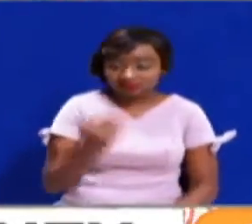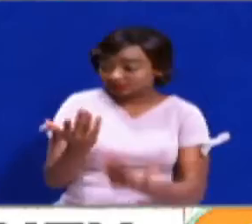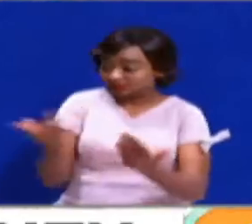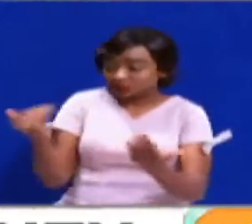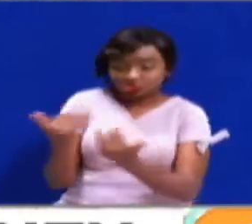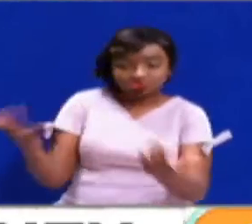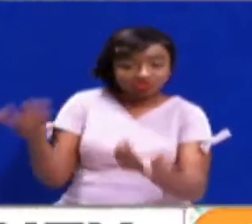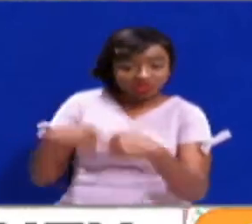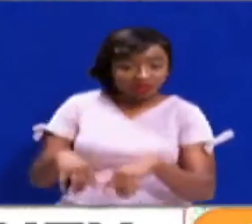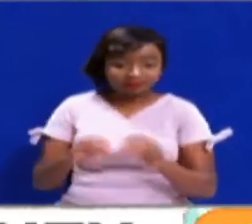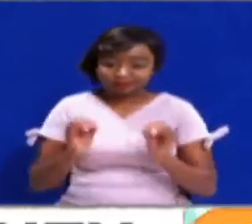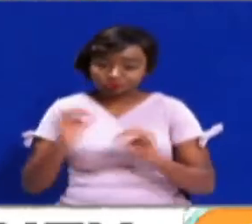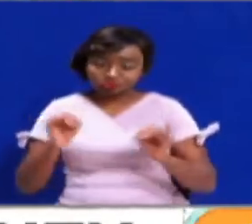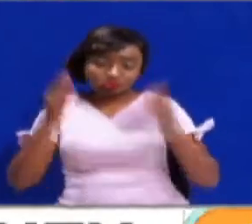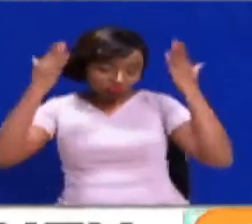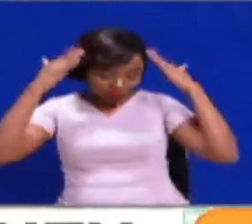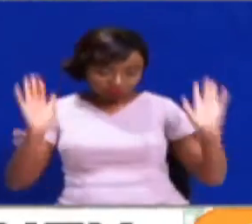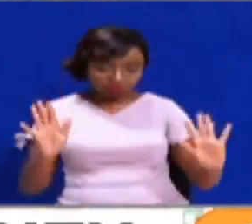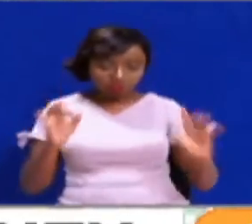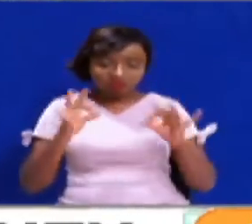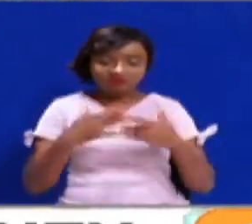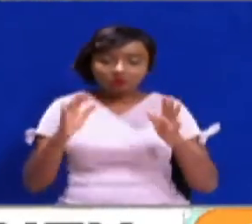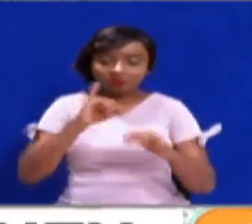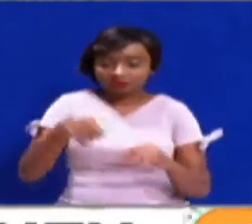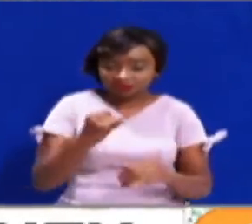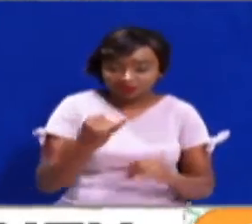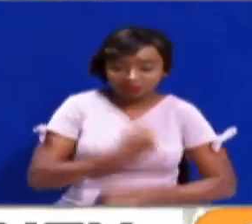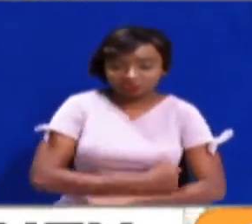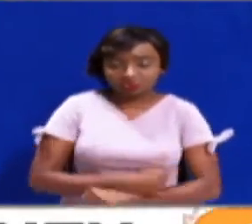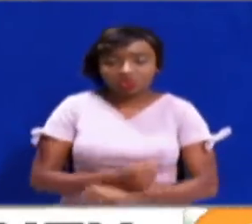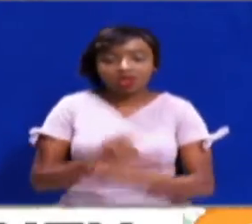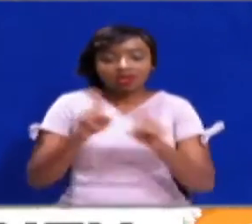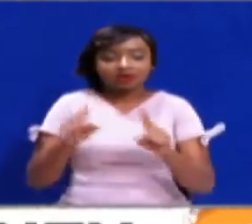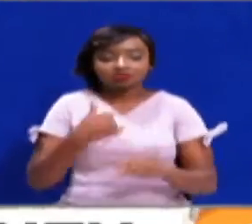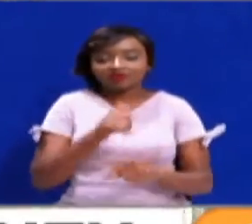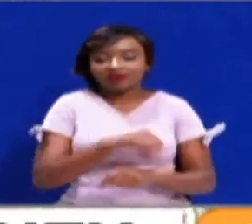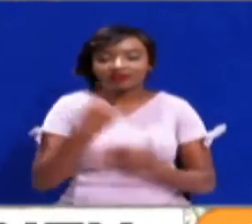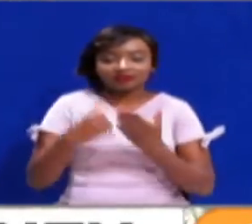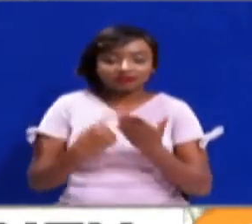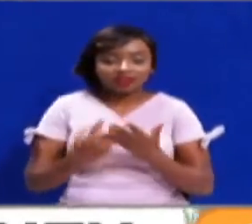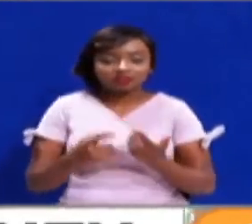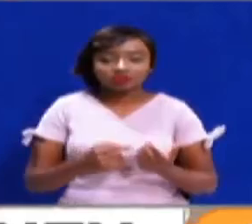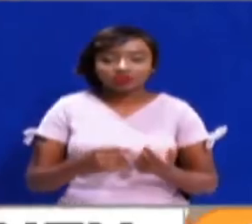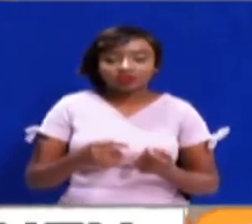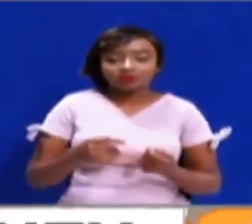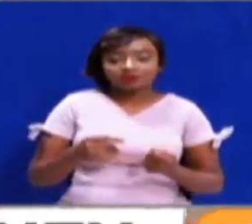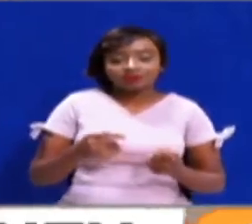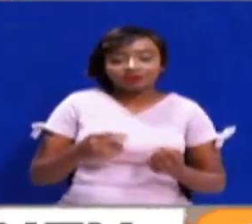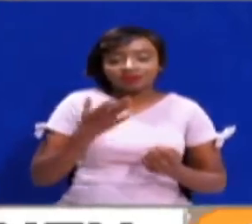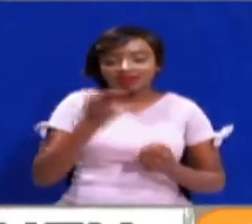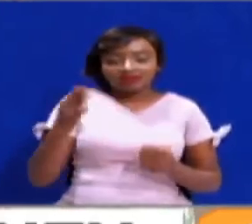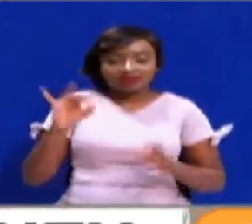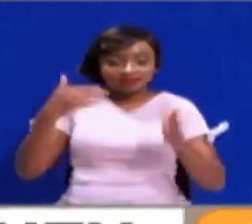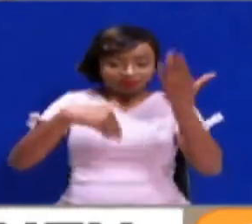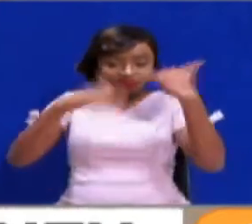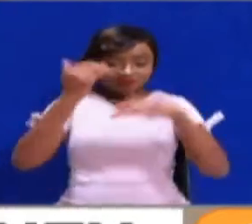sure whether they'll have schools come January if we do open schools then. And then this other debate about online learning or not, especially in the universities,